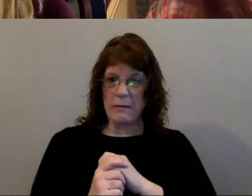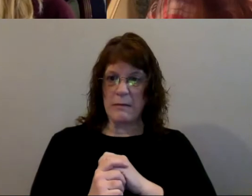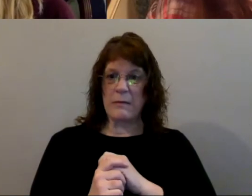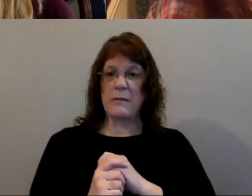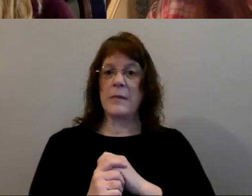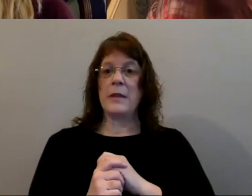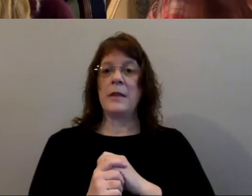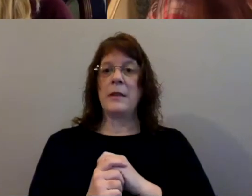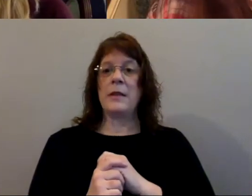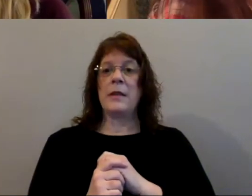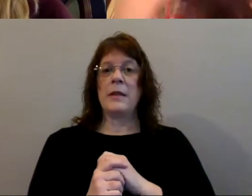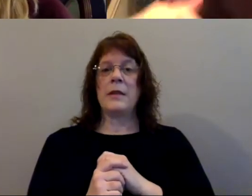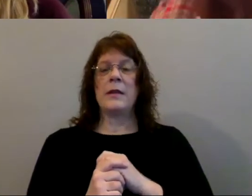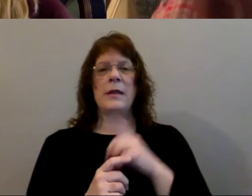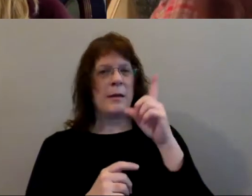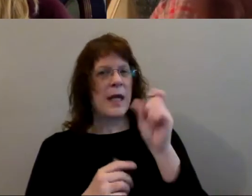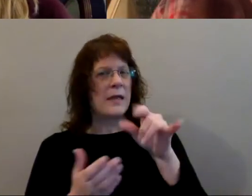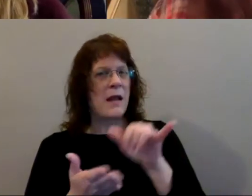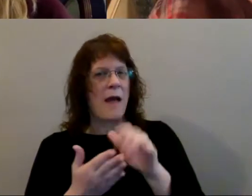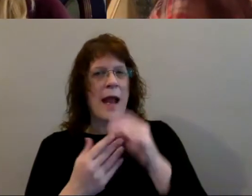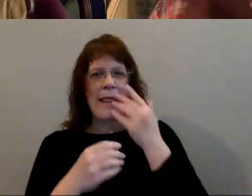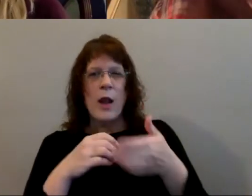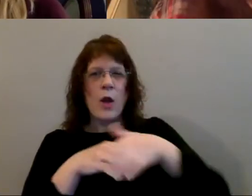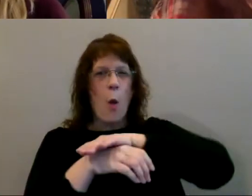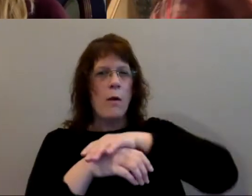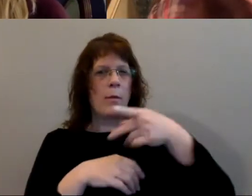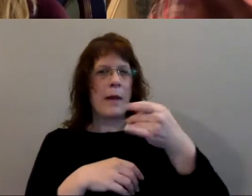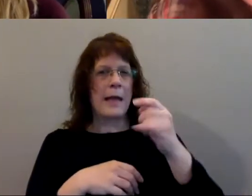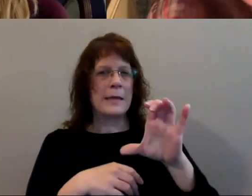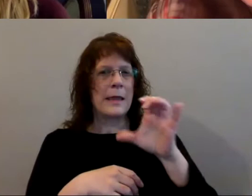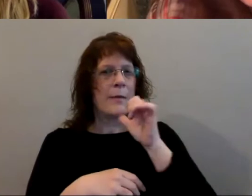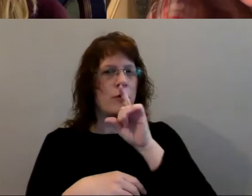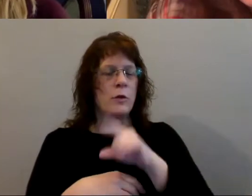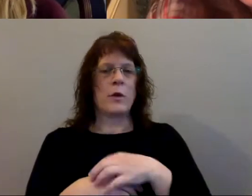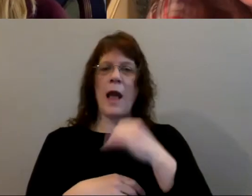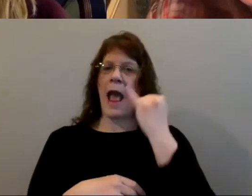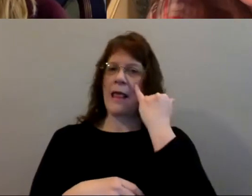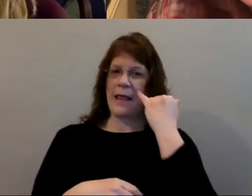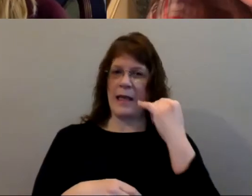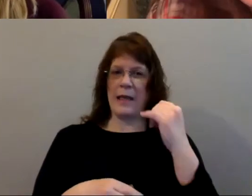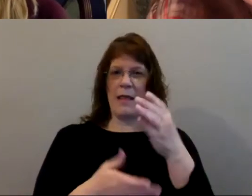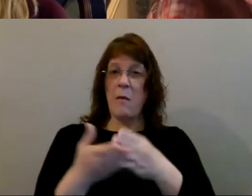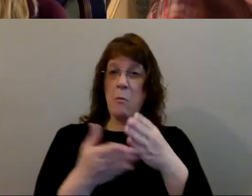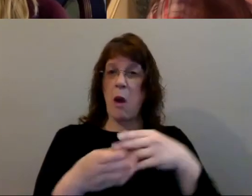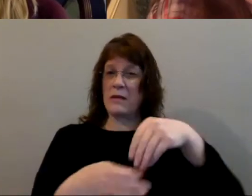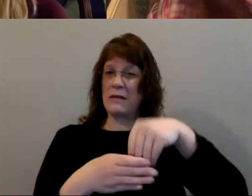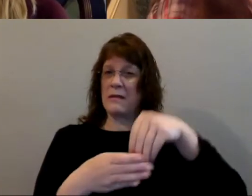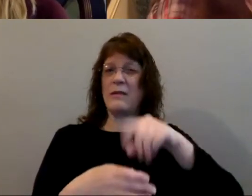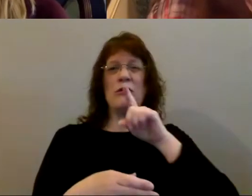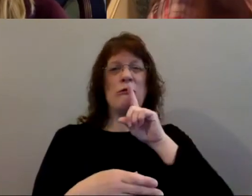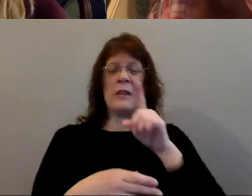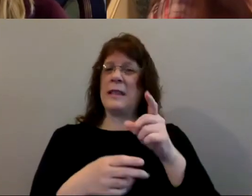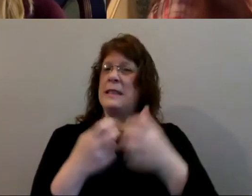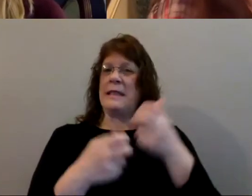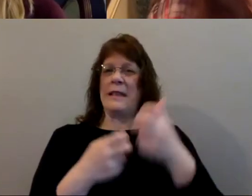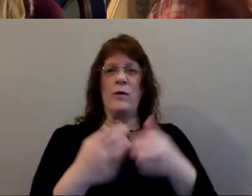Um, Because a lot of those are, I think, coated in plastic, maybe. I'm not really sure. yeah, I think the composites are actually really tough to recycle.